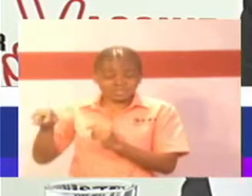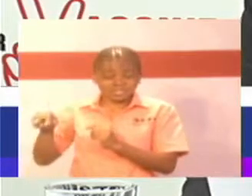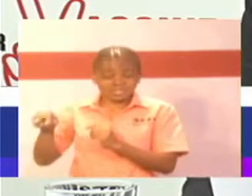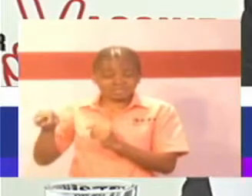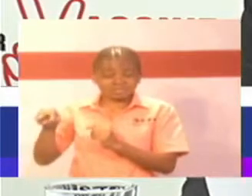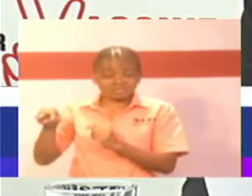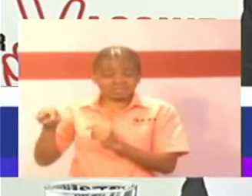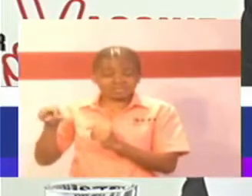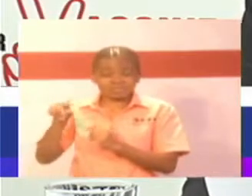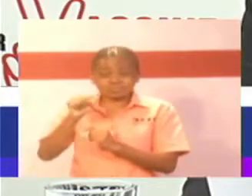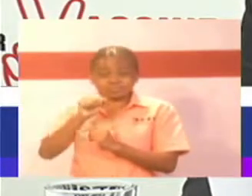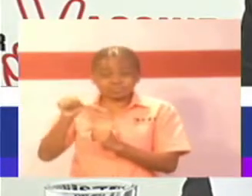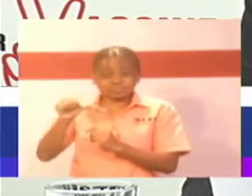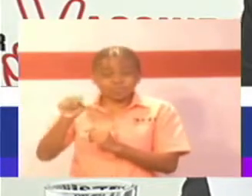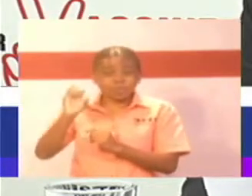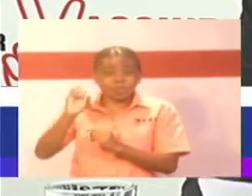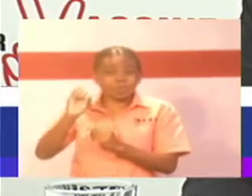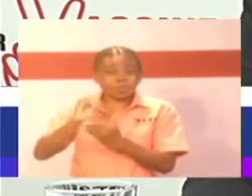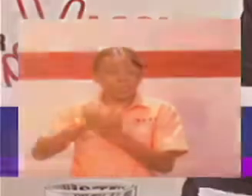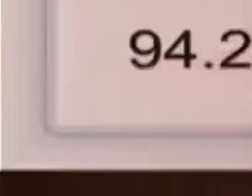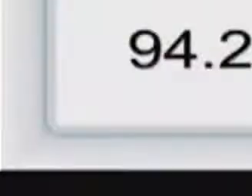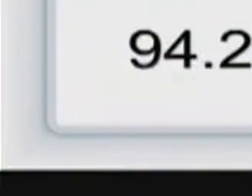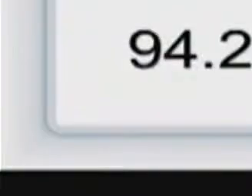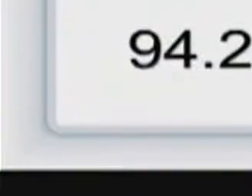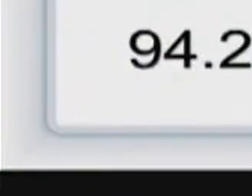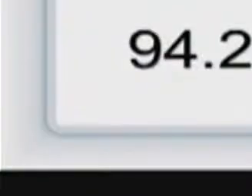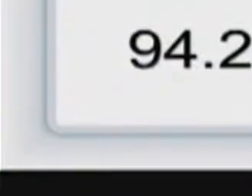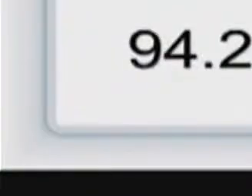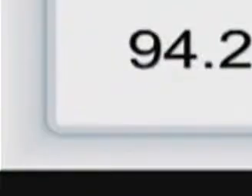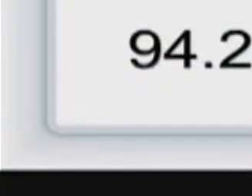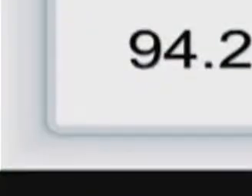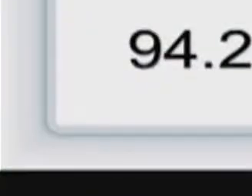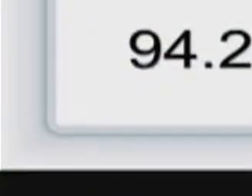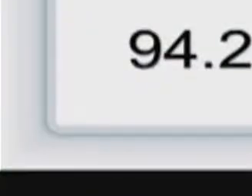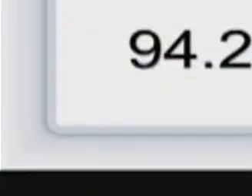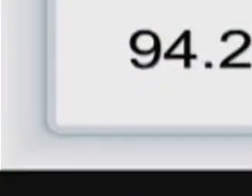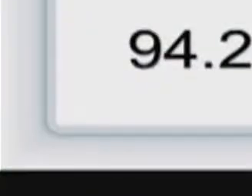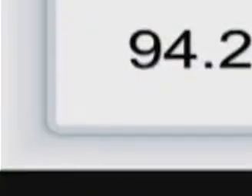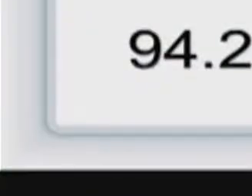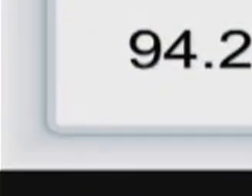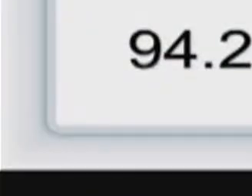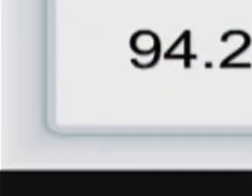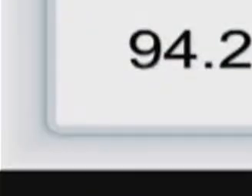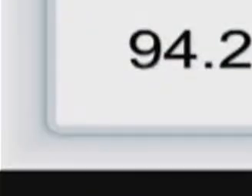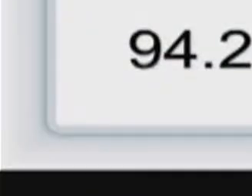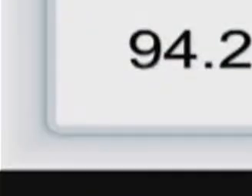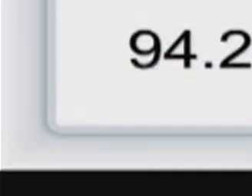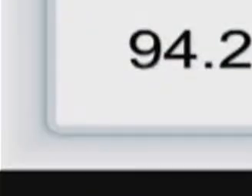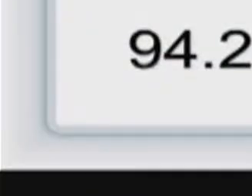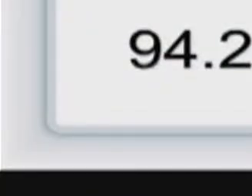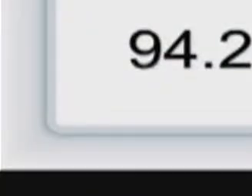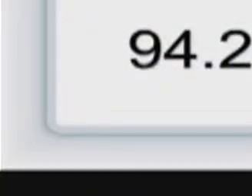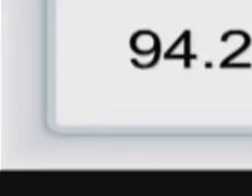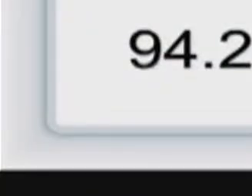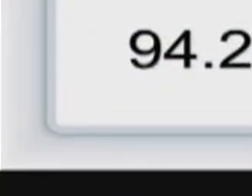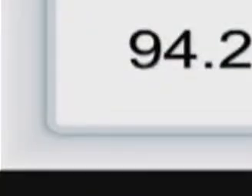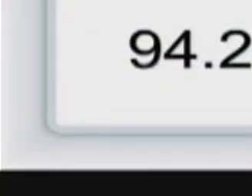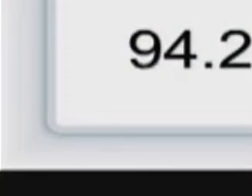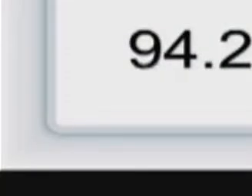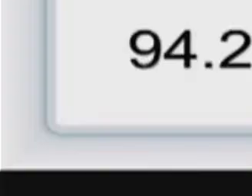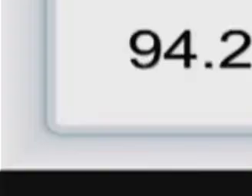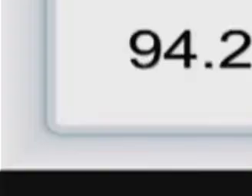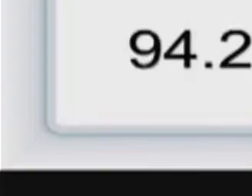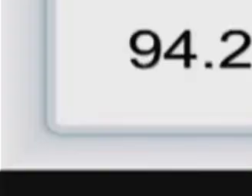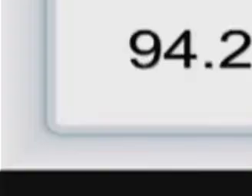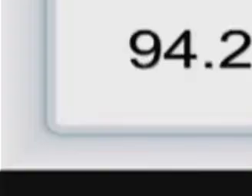representing 94.1% of all persons in the parallel healthcare system, are not fully vaccinated. And this